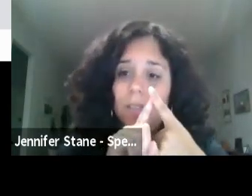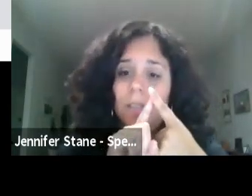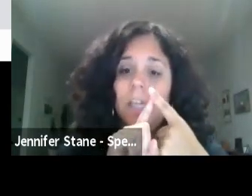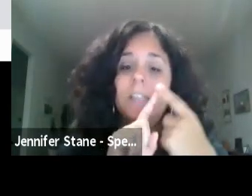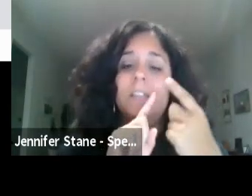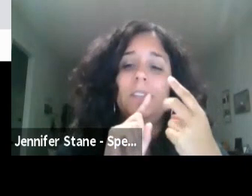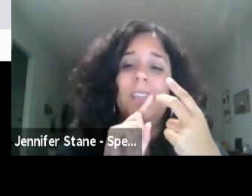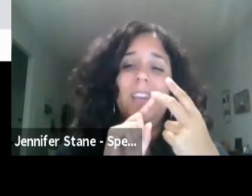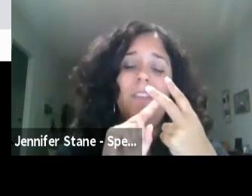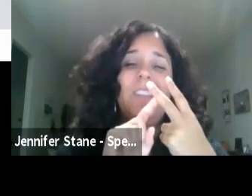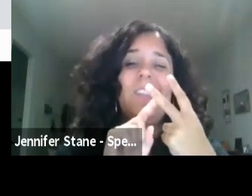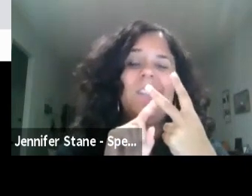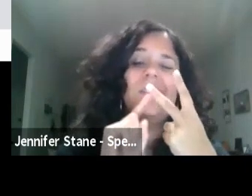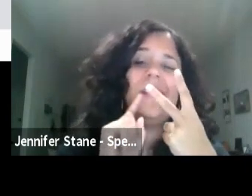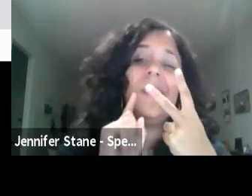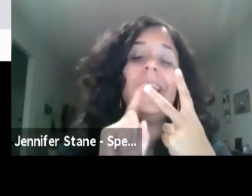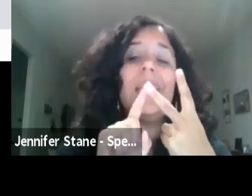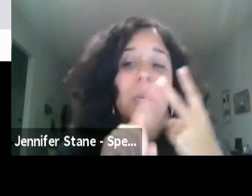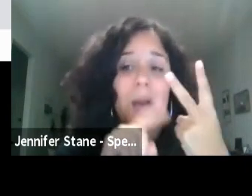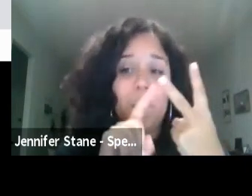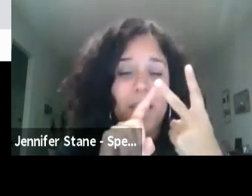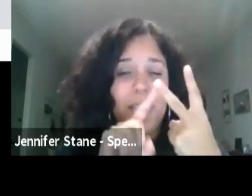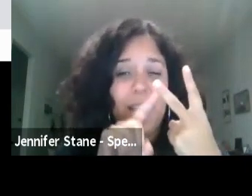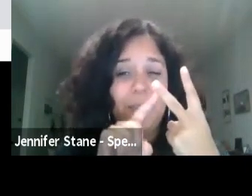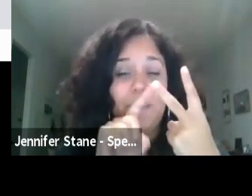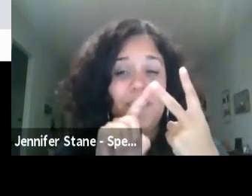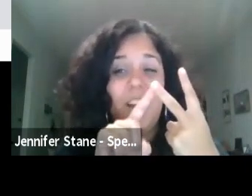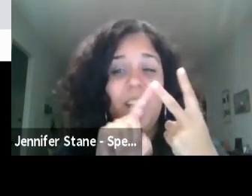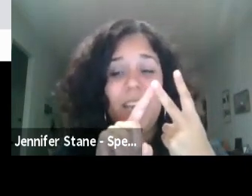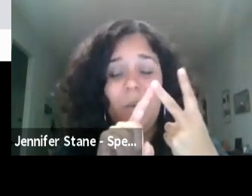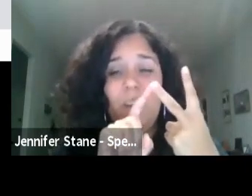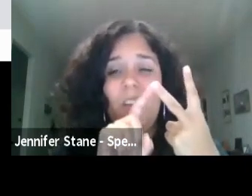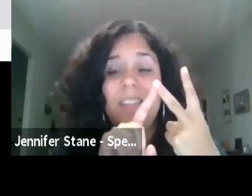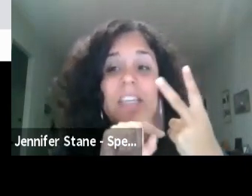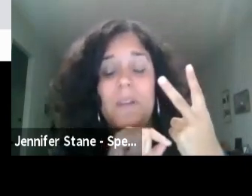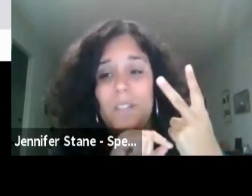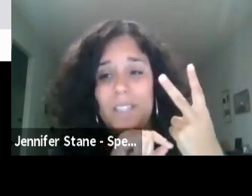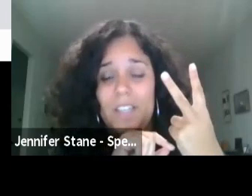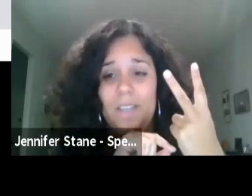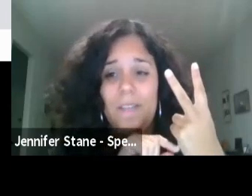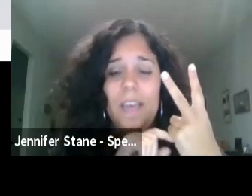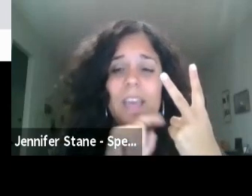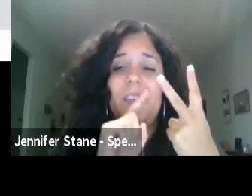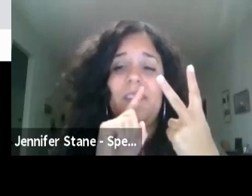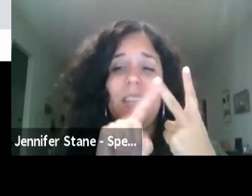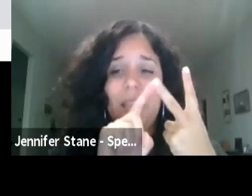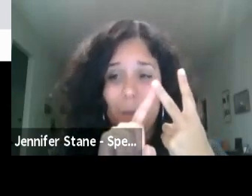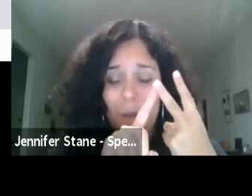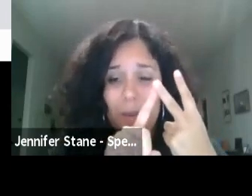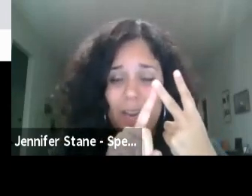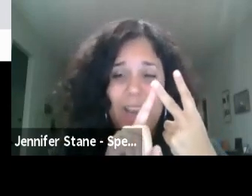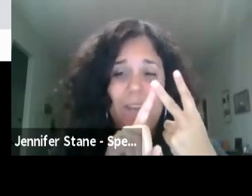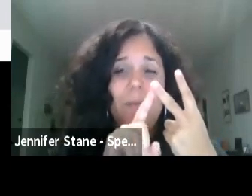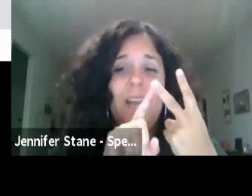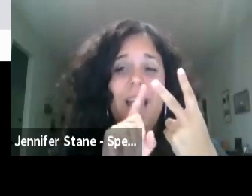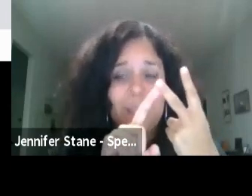cavities. If it's thinking about being a cavity, but it's not yet, we call that demineralization. If it's thinking about